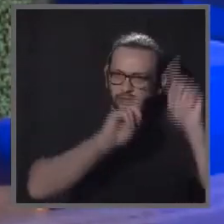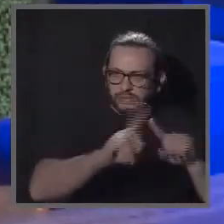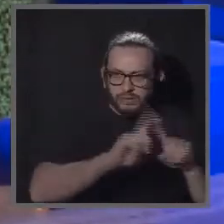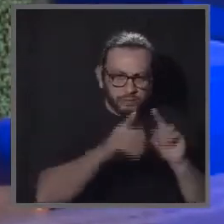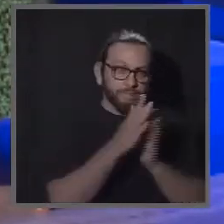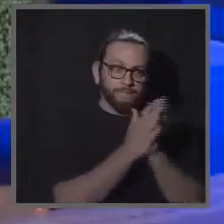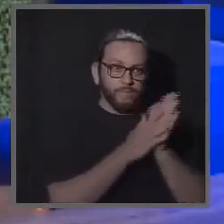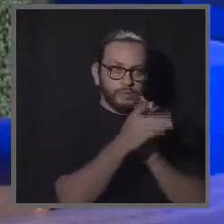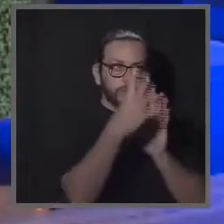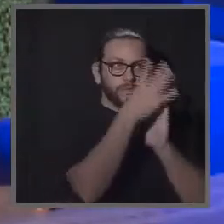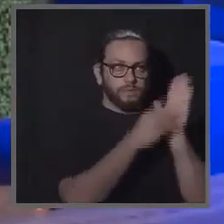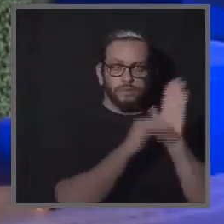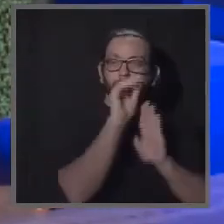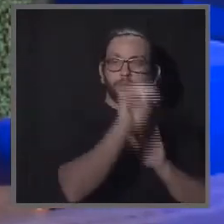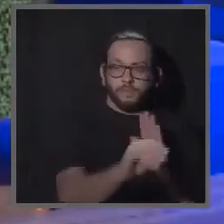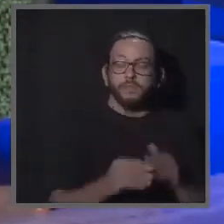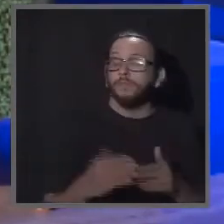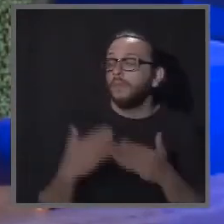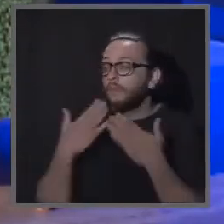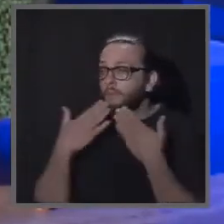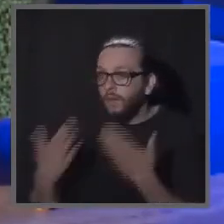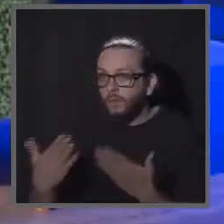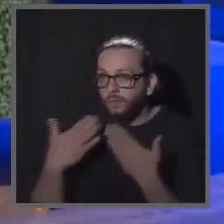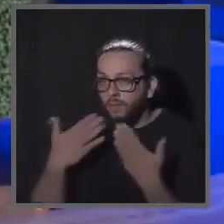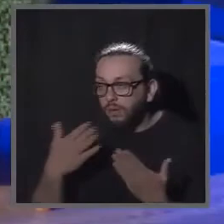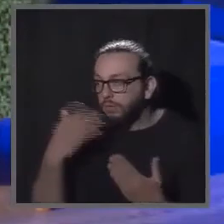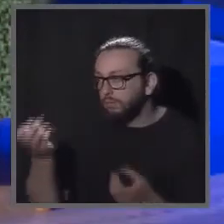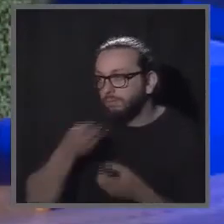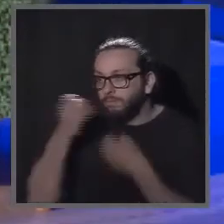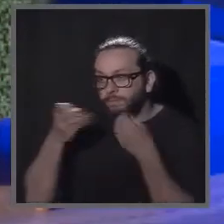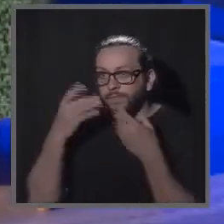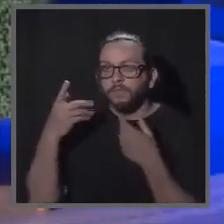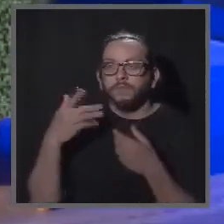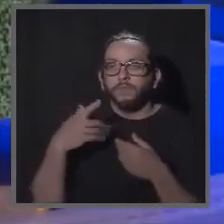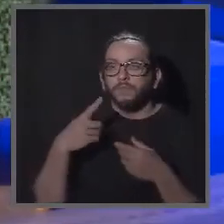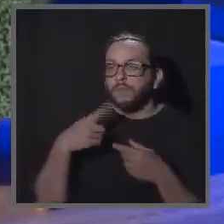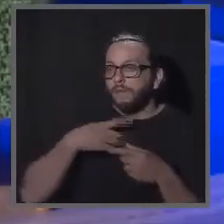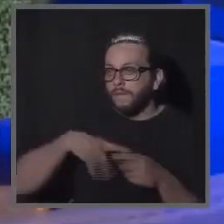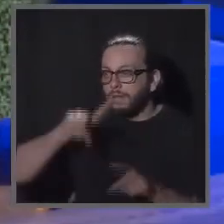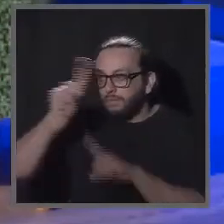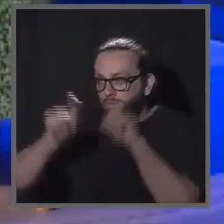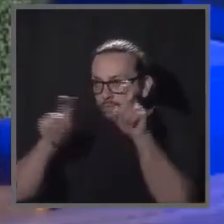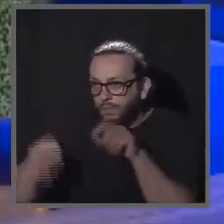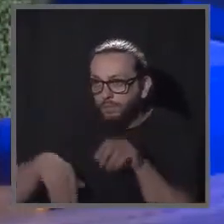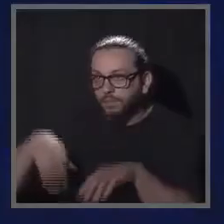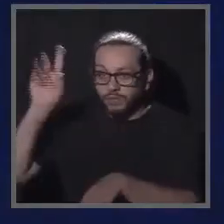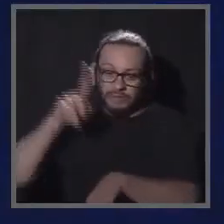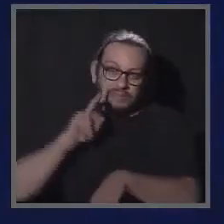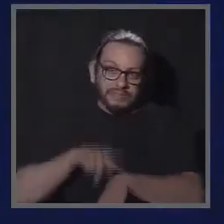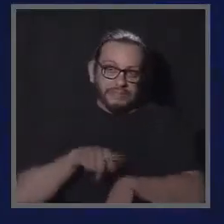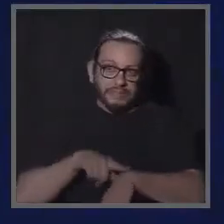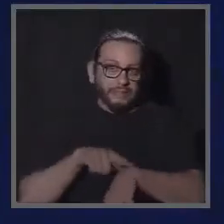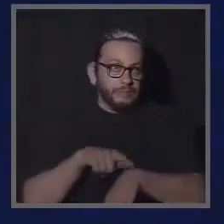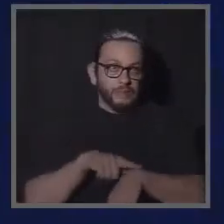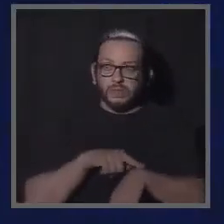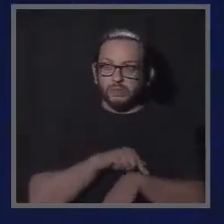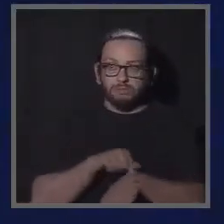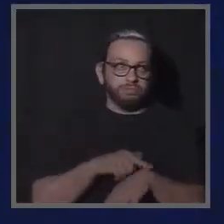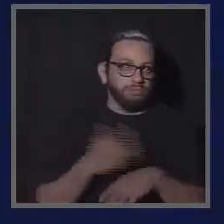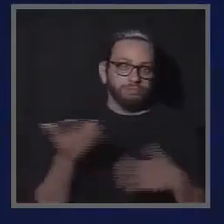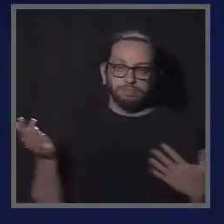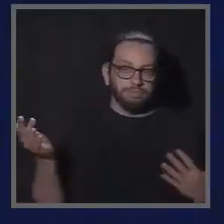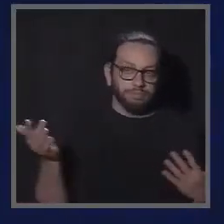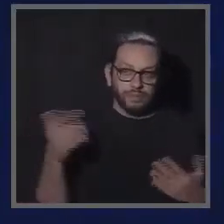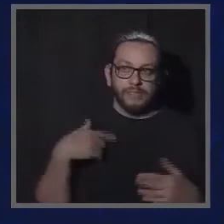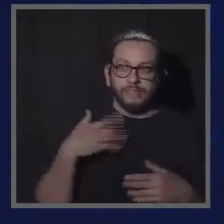this experience. I would have lots of other questions, but I also see that the time is running, so we'll try to get through